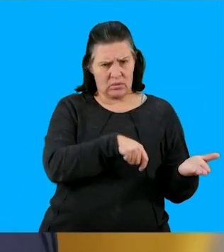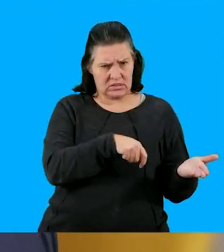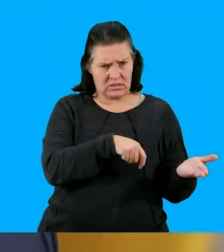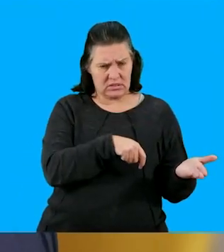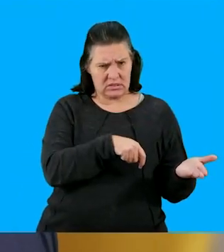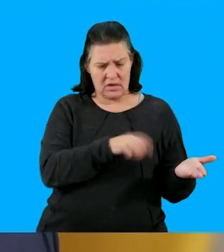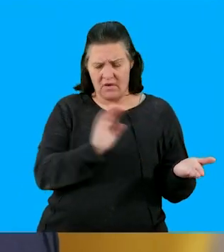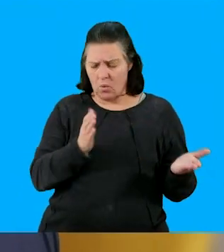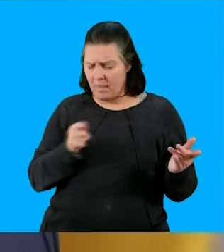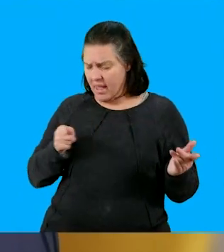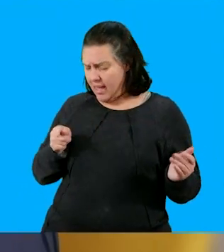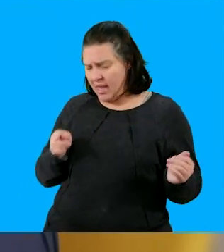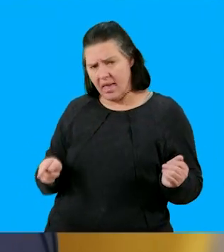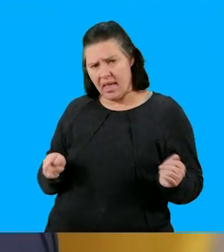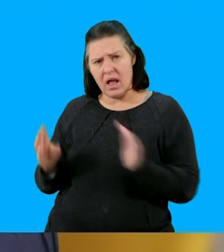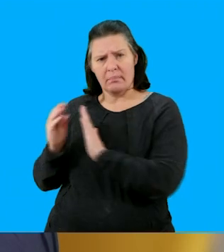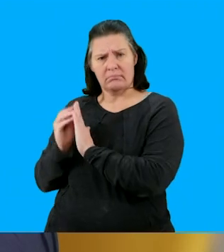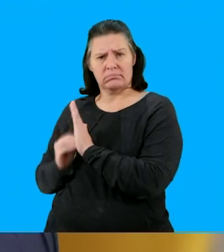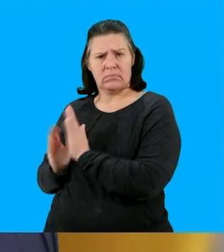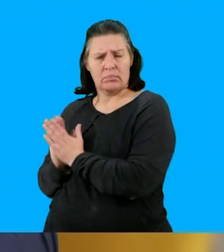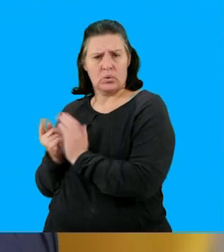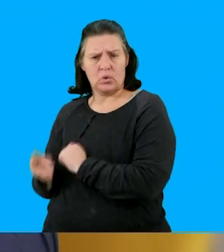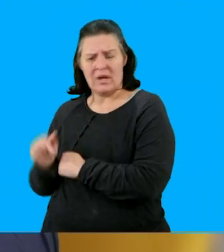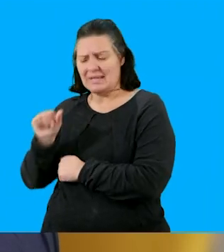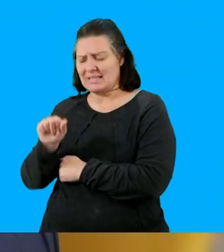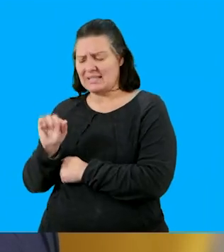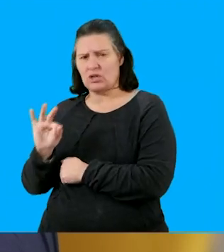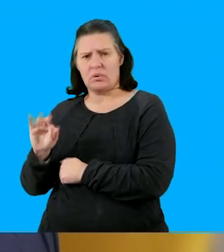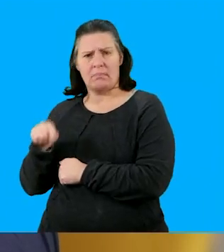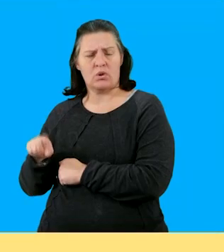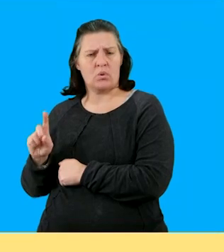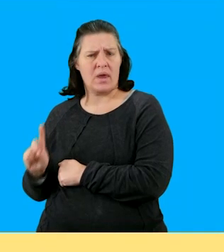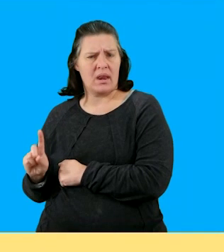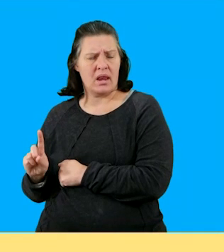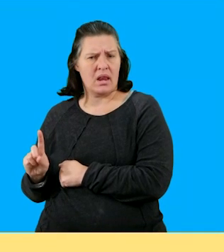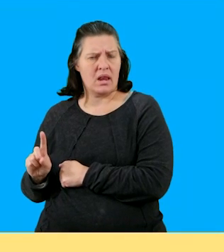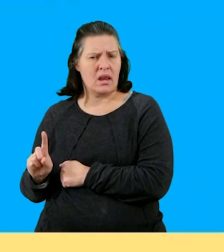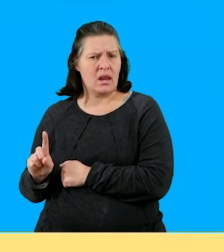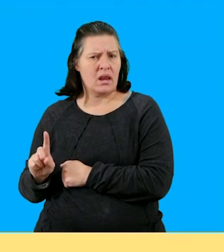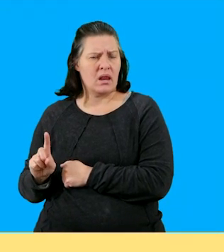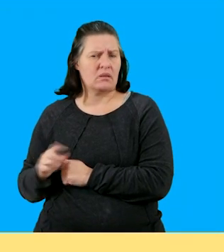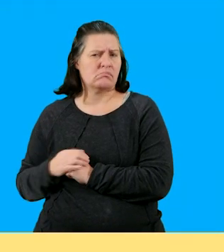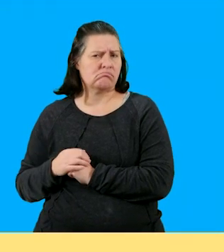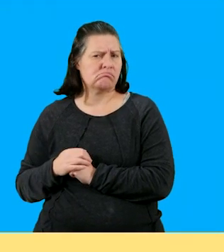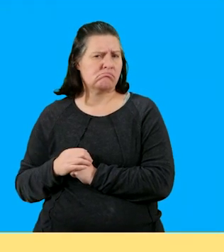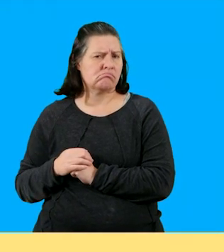that therefore means we are going to have a trading stock surplus, and the surplus is